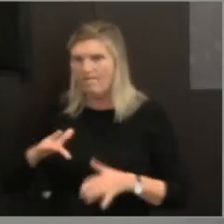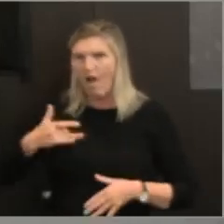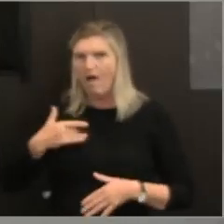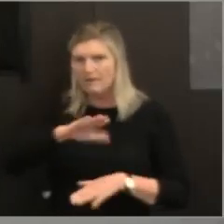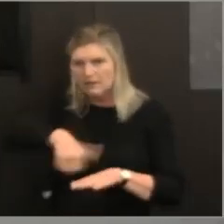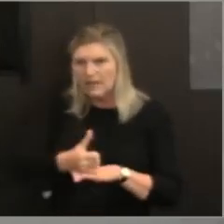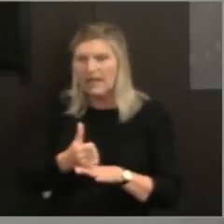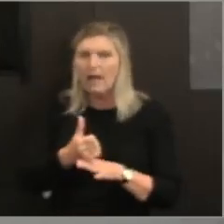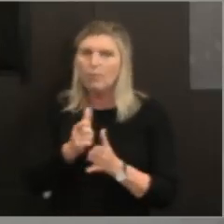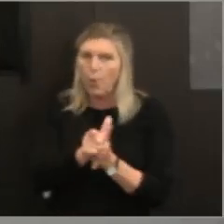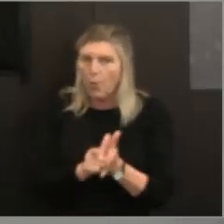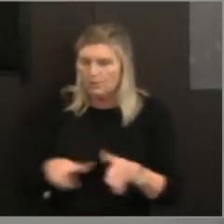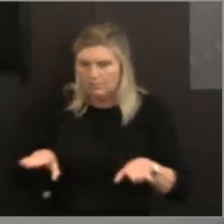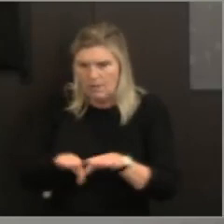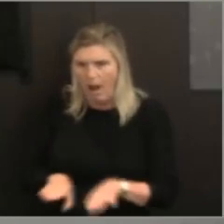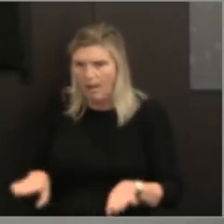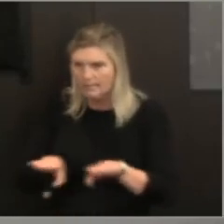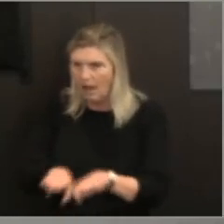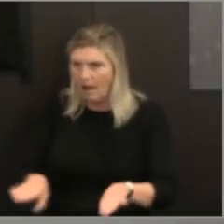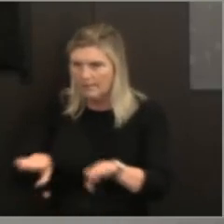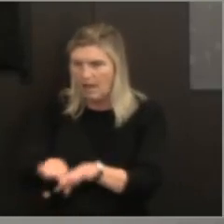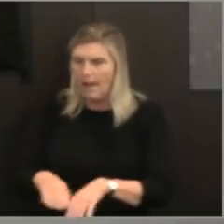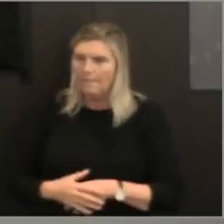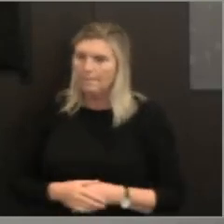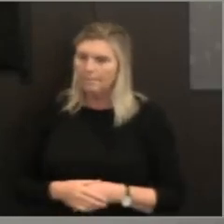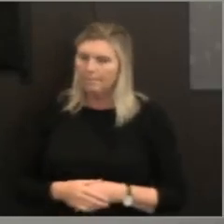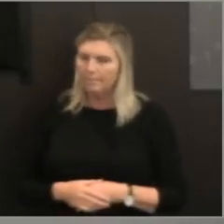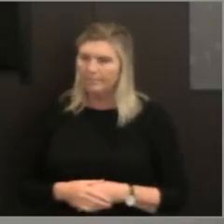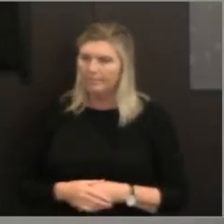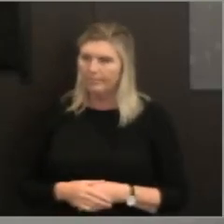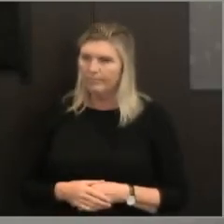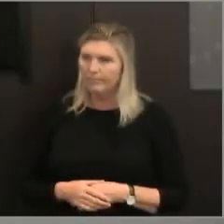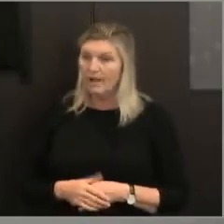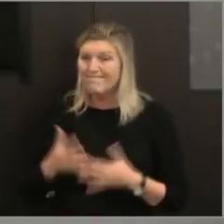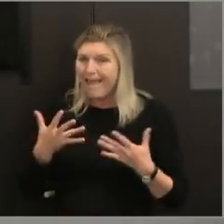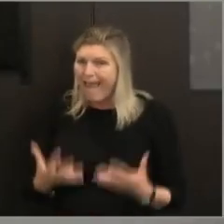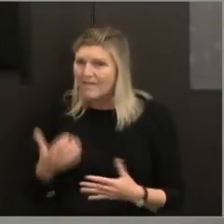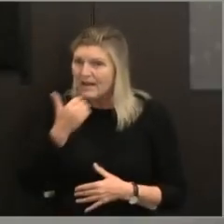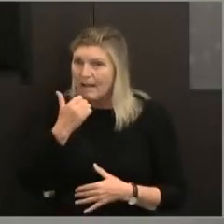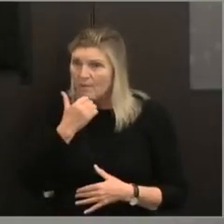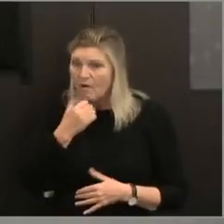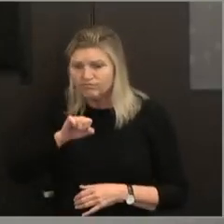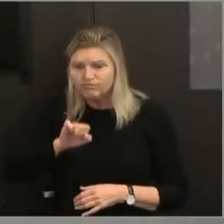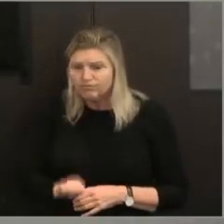The comparable injustice of the current rates of Indigenous carceration,